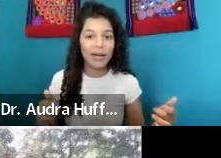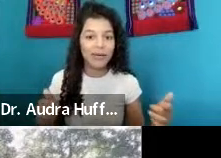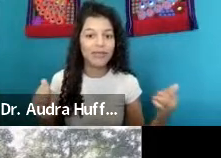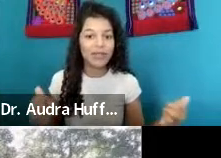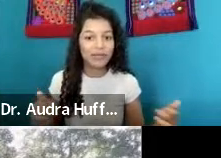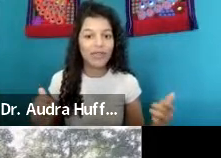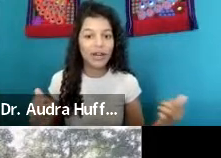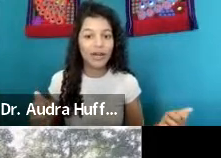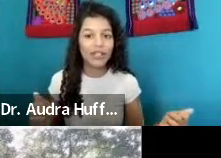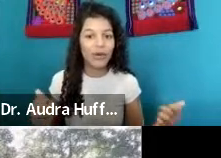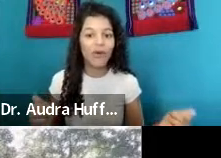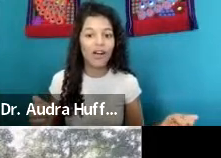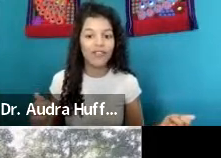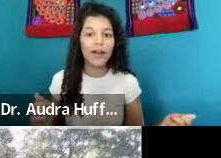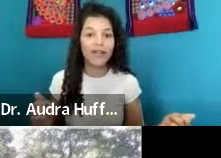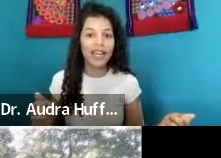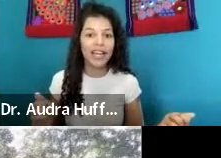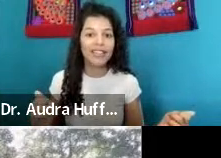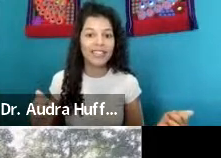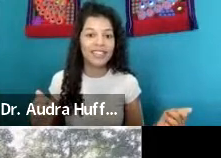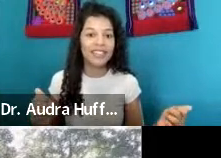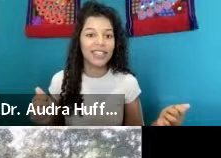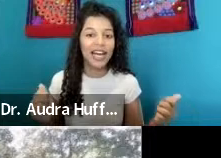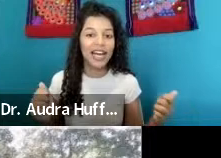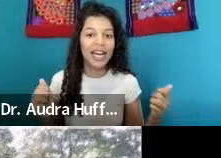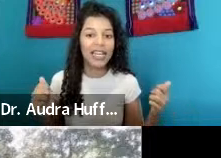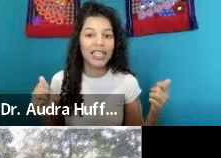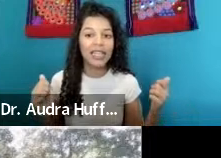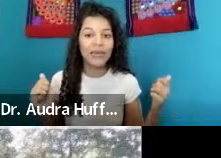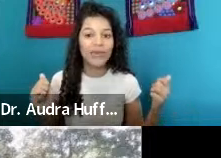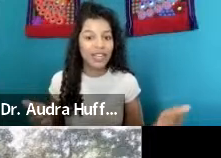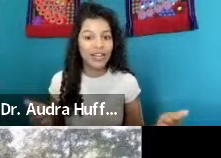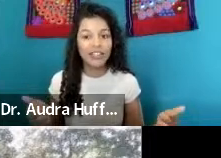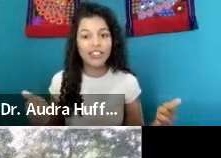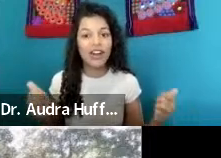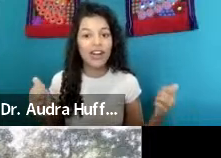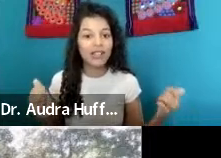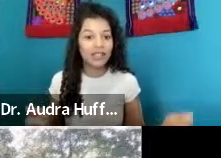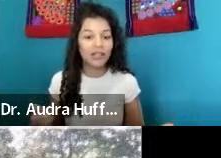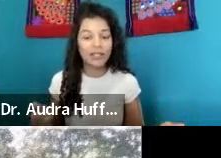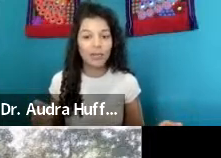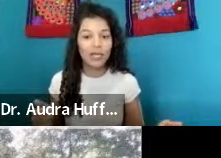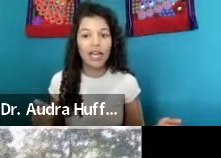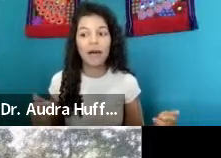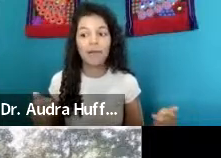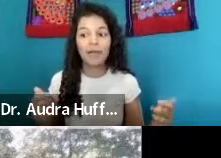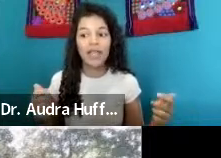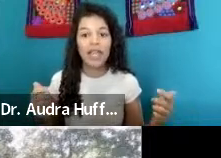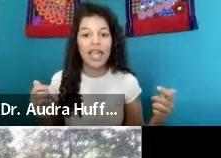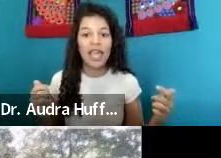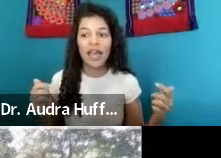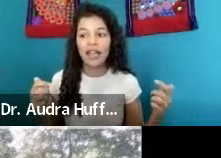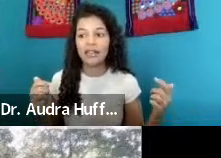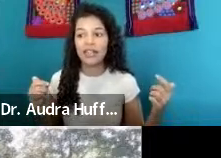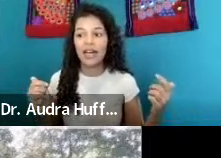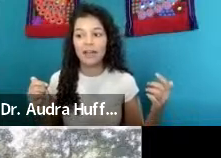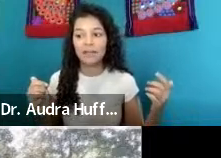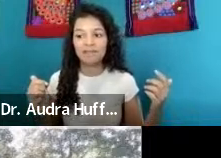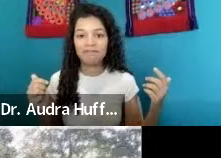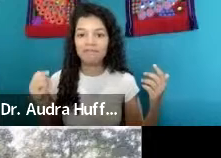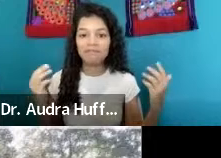very, I was very much a wallflower, guys. I was scared to talk, scared to speak up.